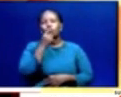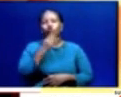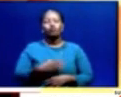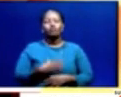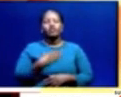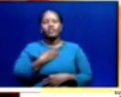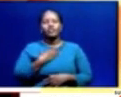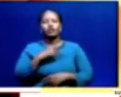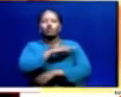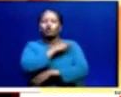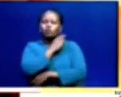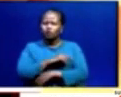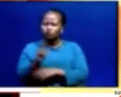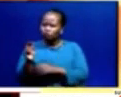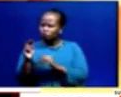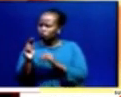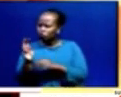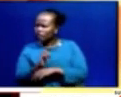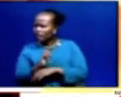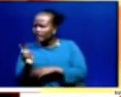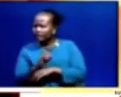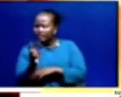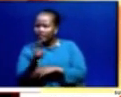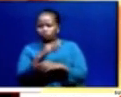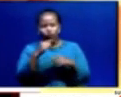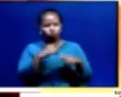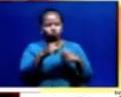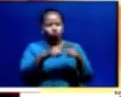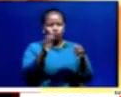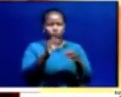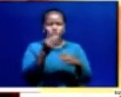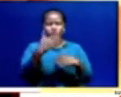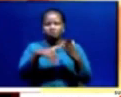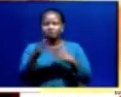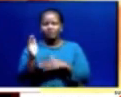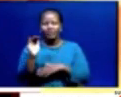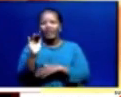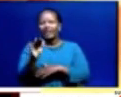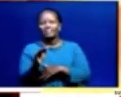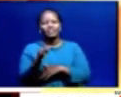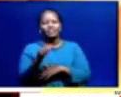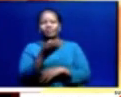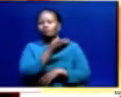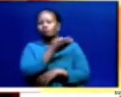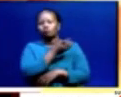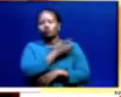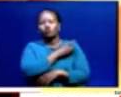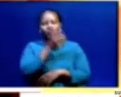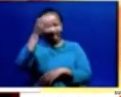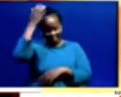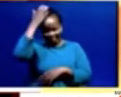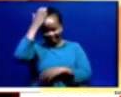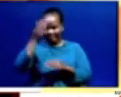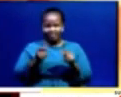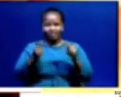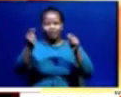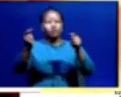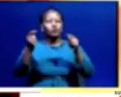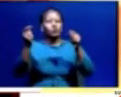the ongoing construction, called on health workers not to strike as their demands, including salaries, have been reflected in the